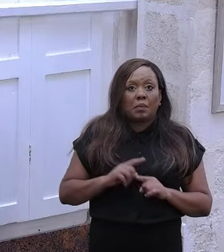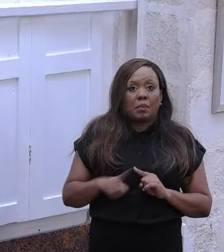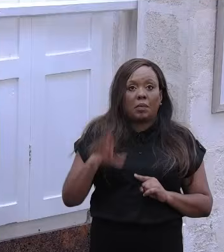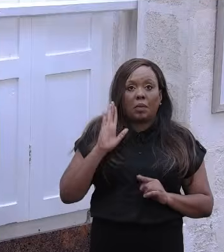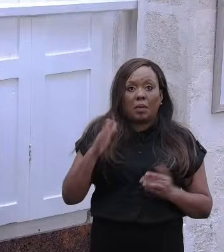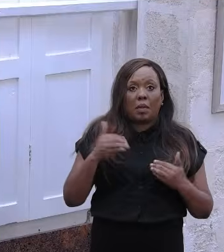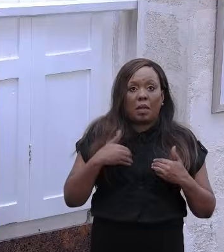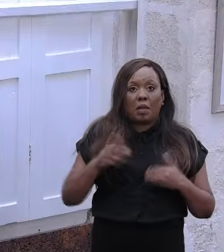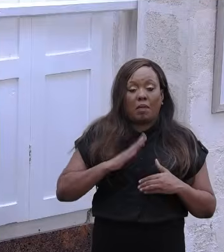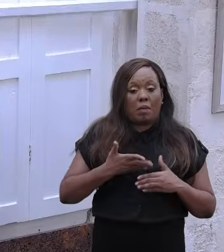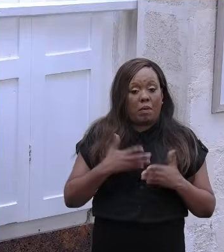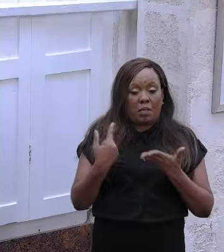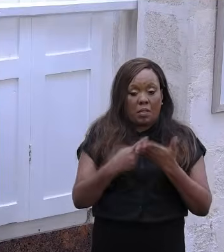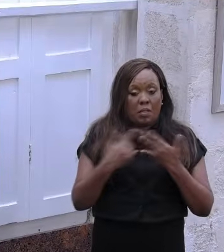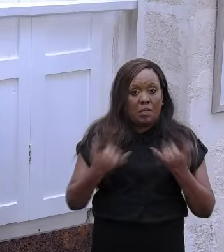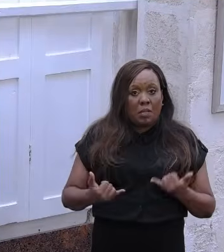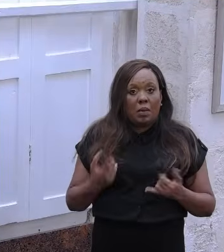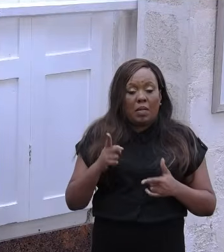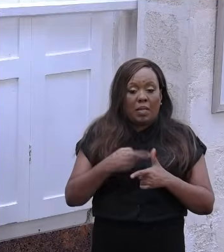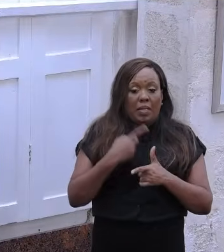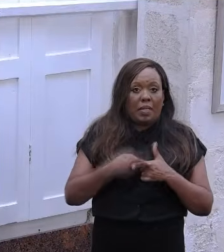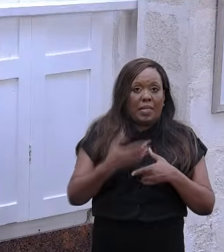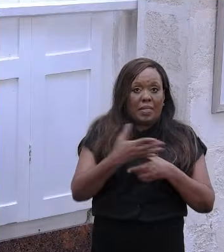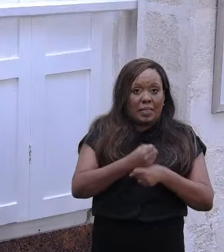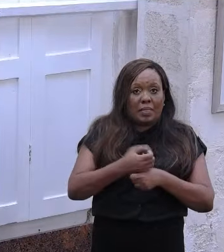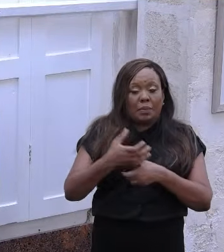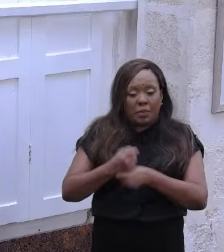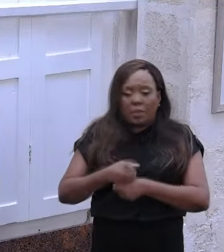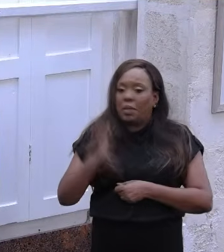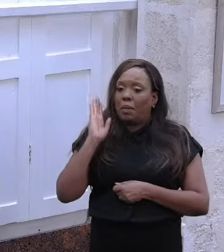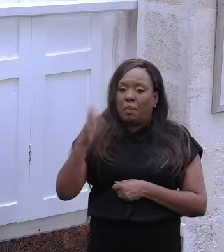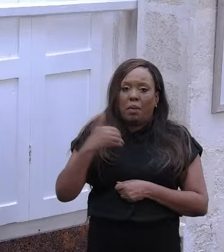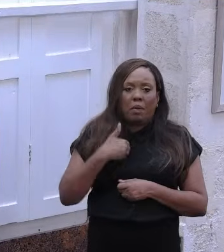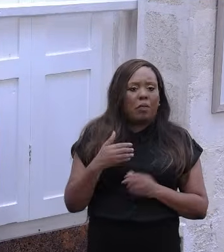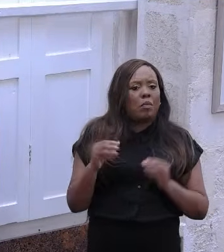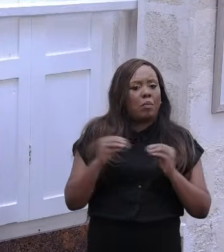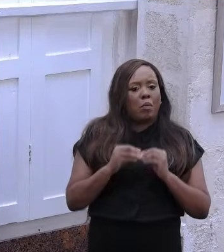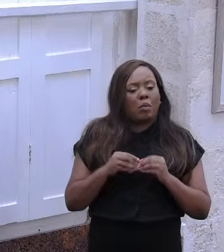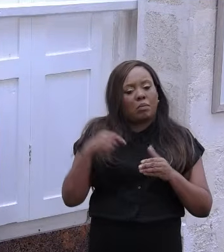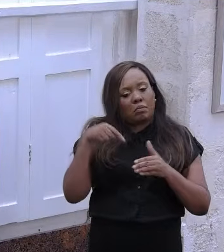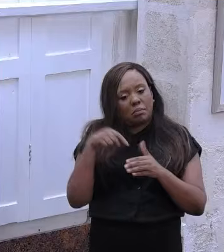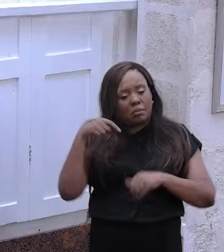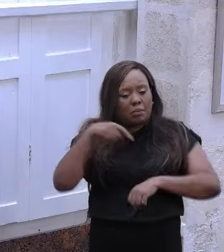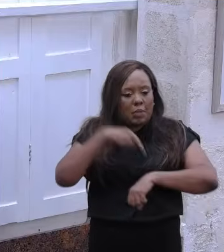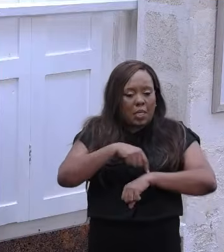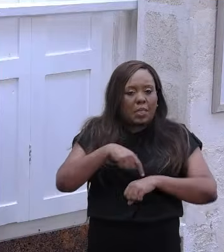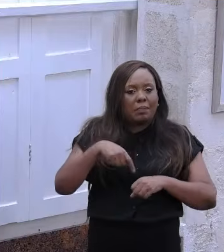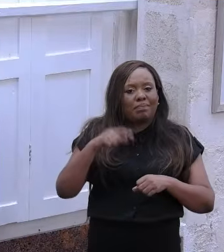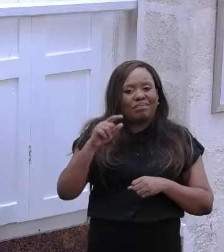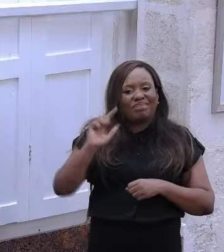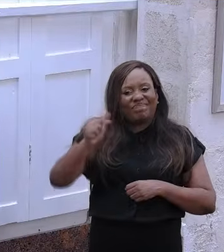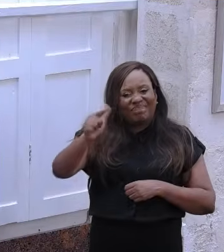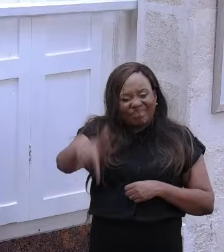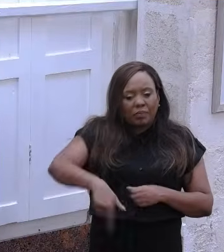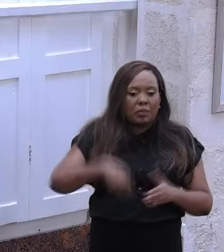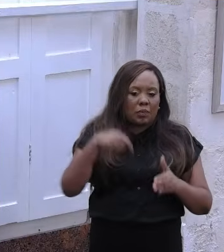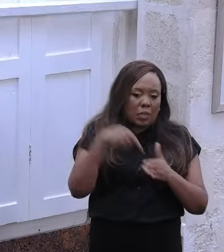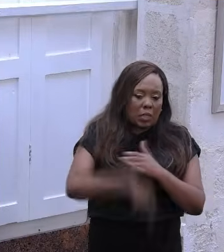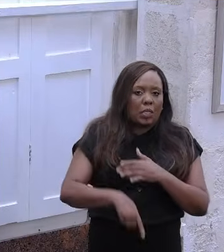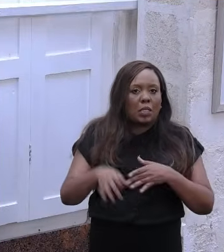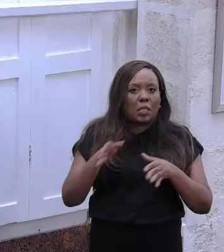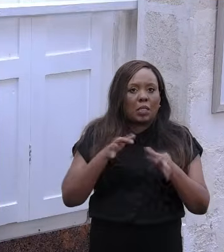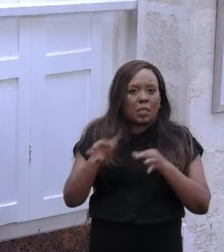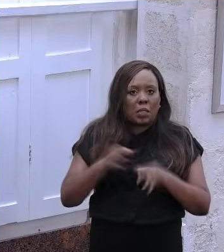going through the summary. So we have time for more expansive presentations and discussion. So thank